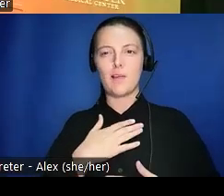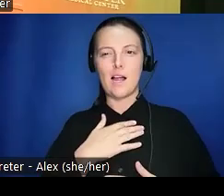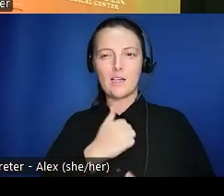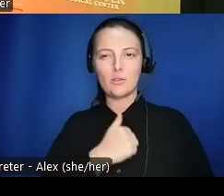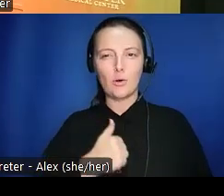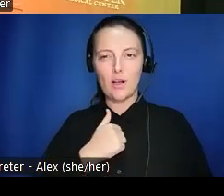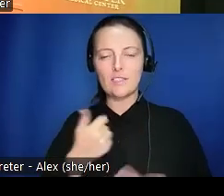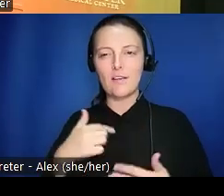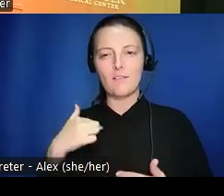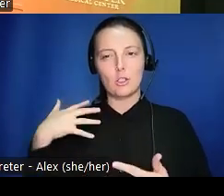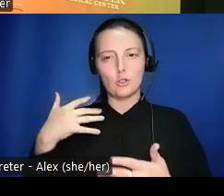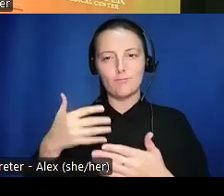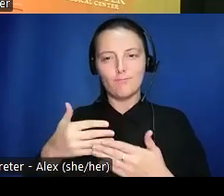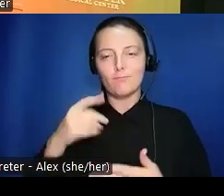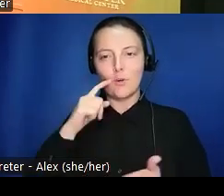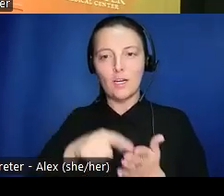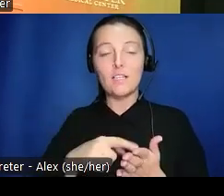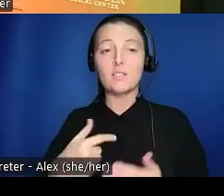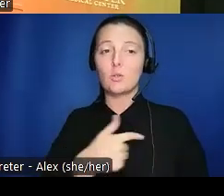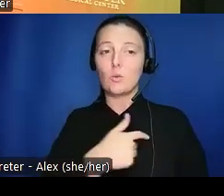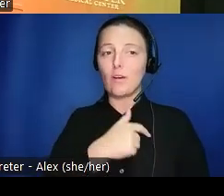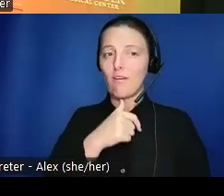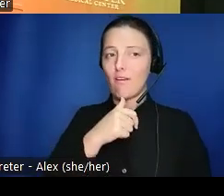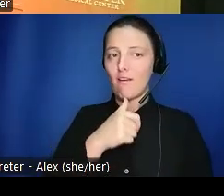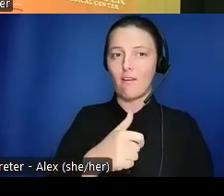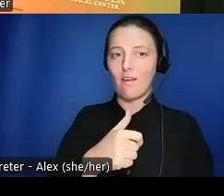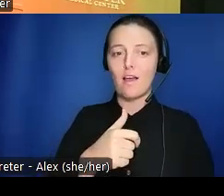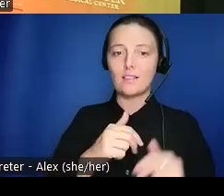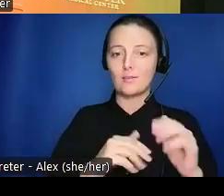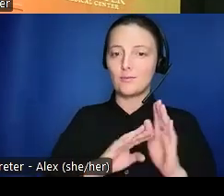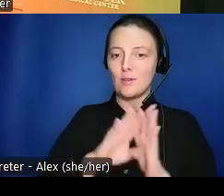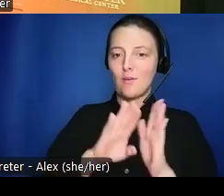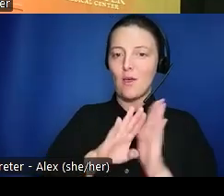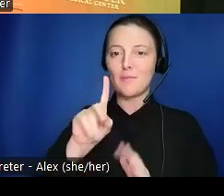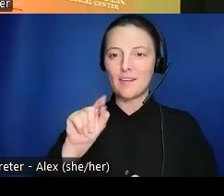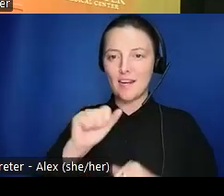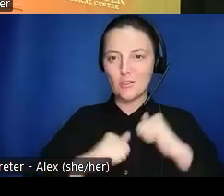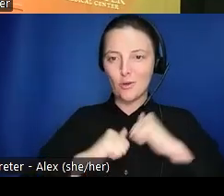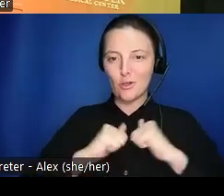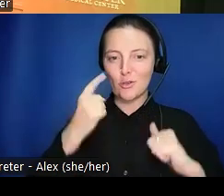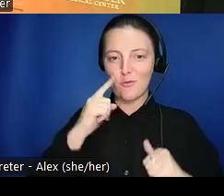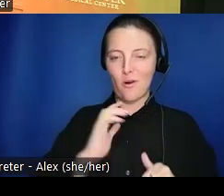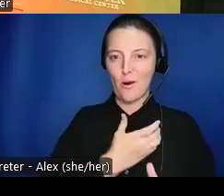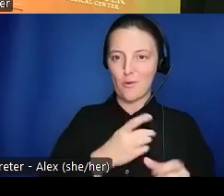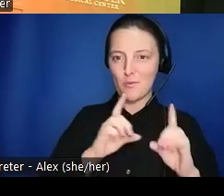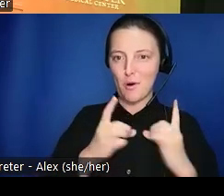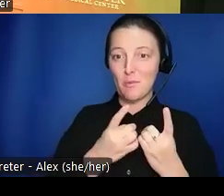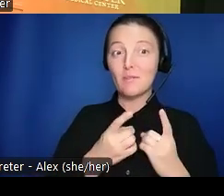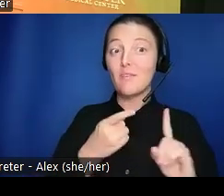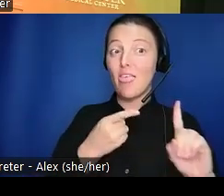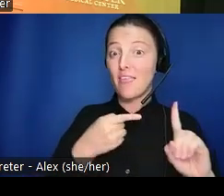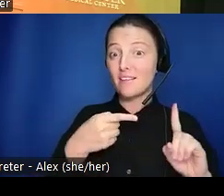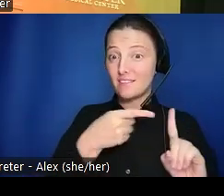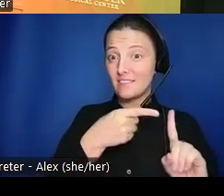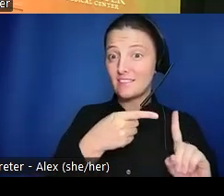structure in our department. Now, I actually pulled this slide from 2022. At that